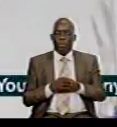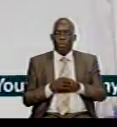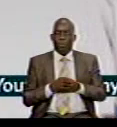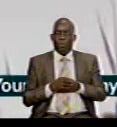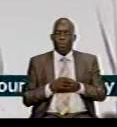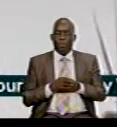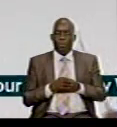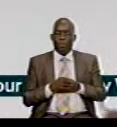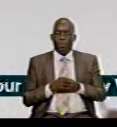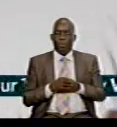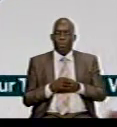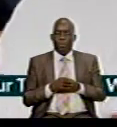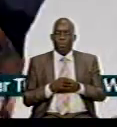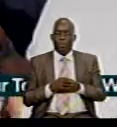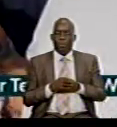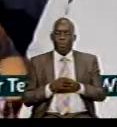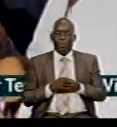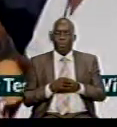Walk.